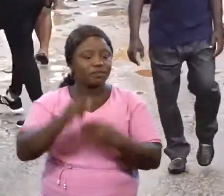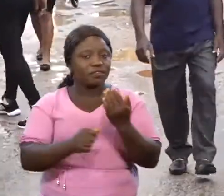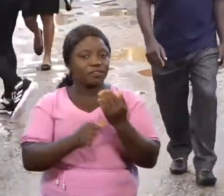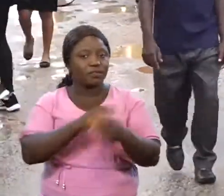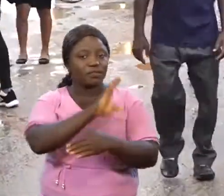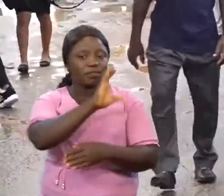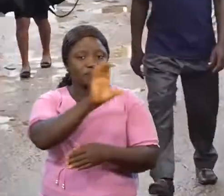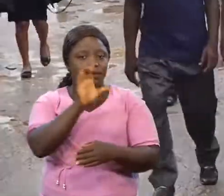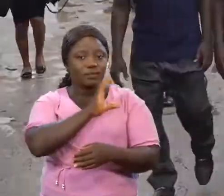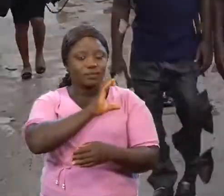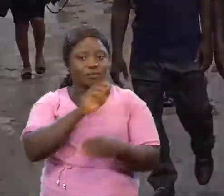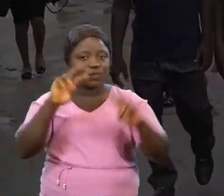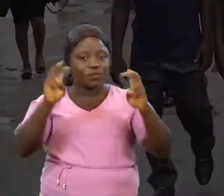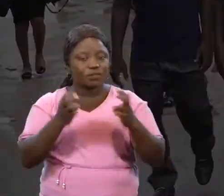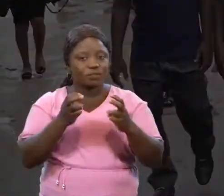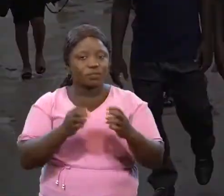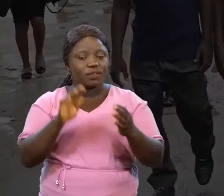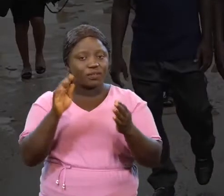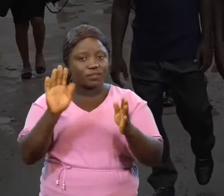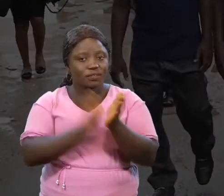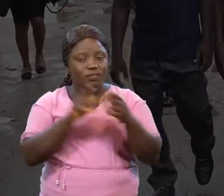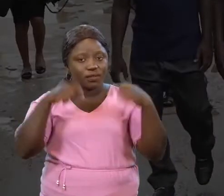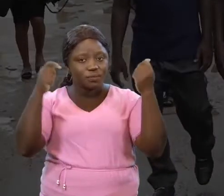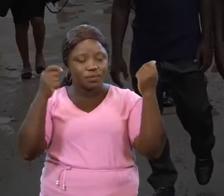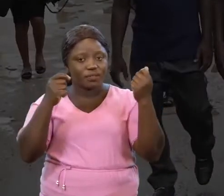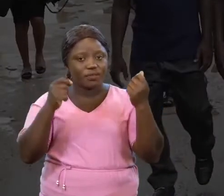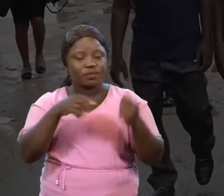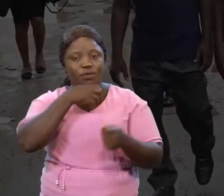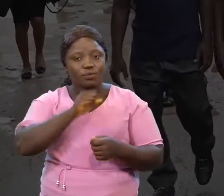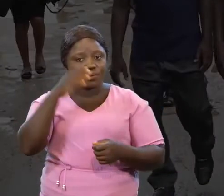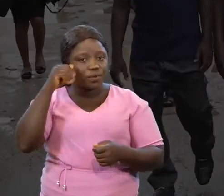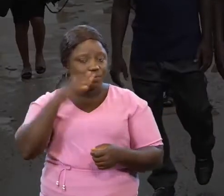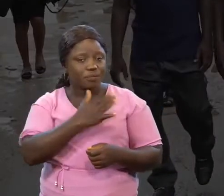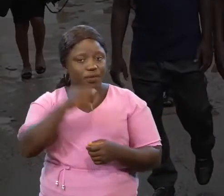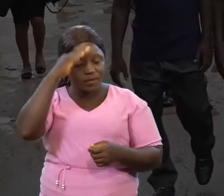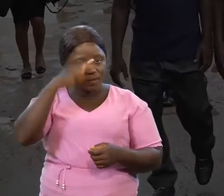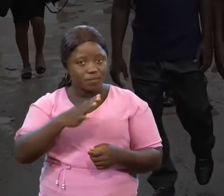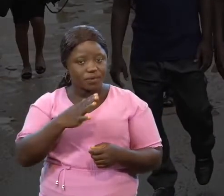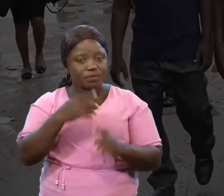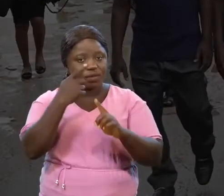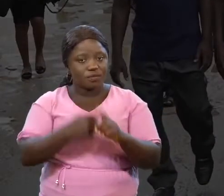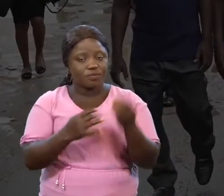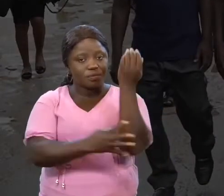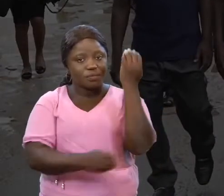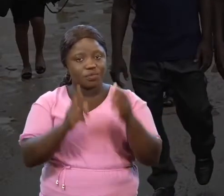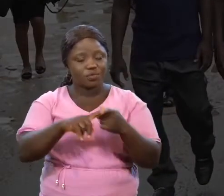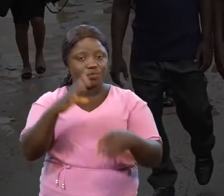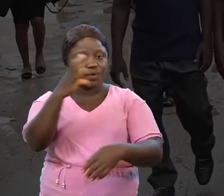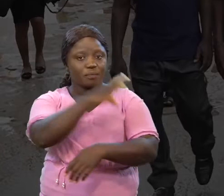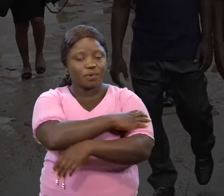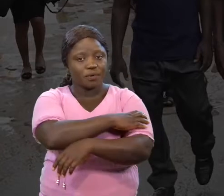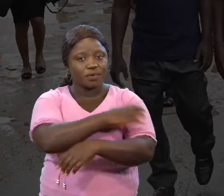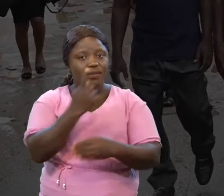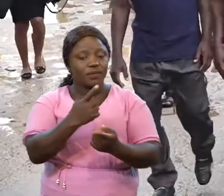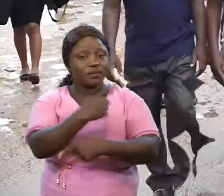for Senior Citizens, themed Celebrating the Resilience of Older Women and Men, From Resilience to